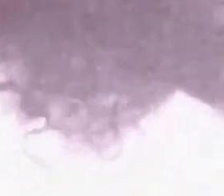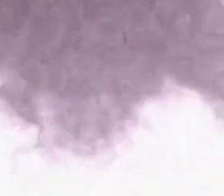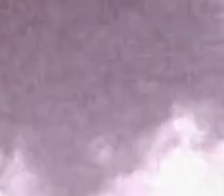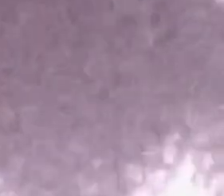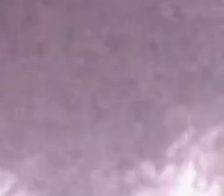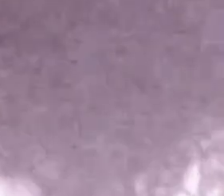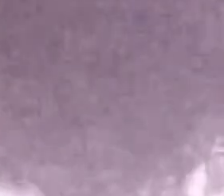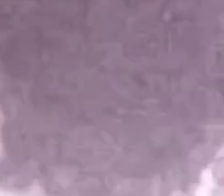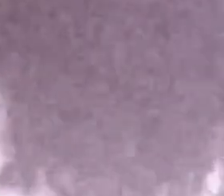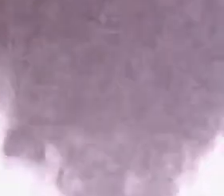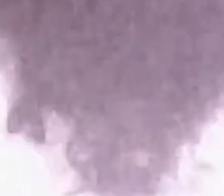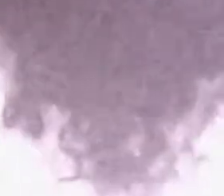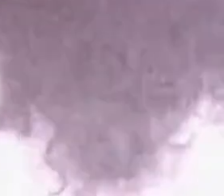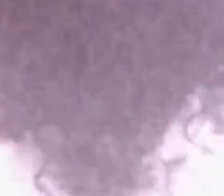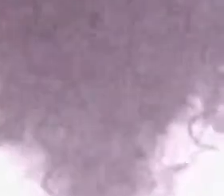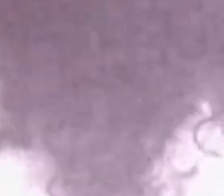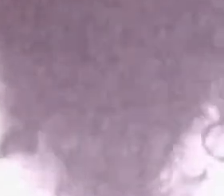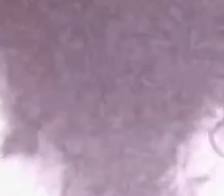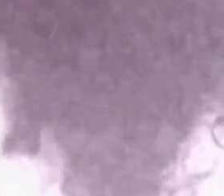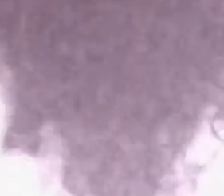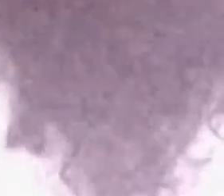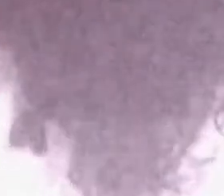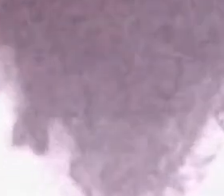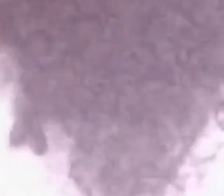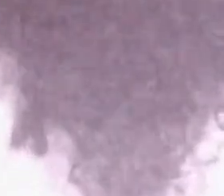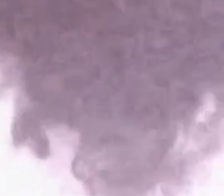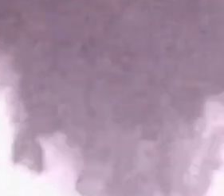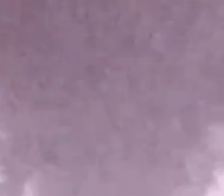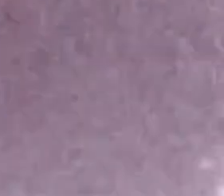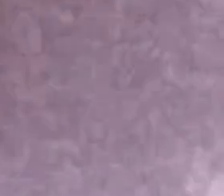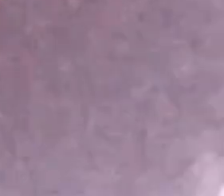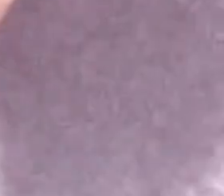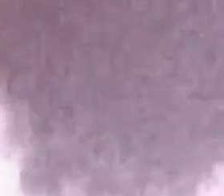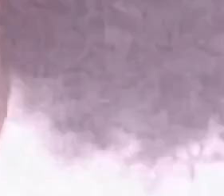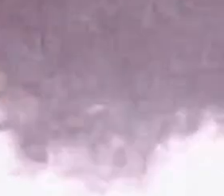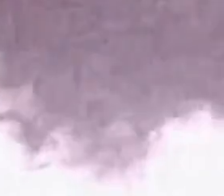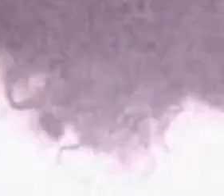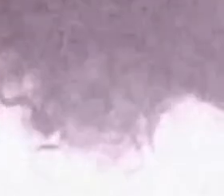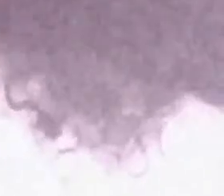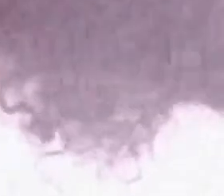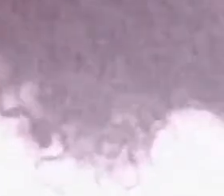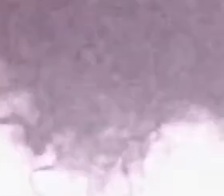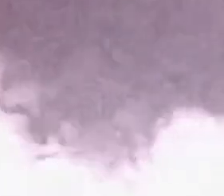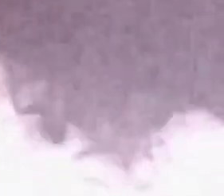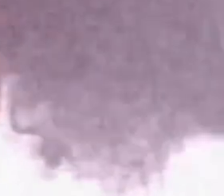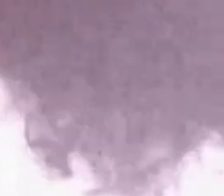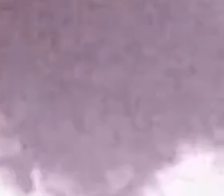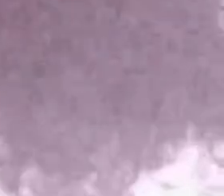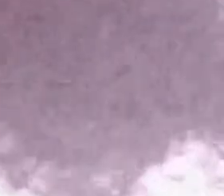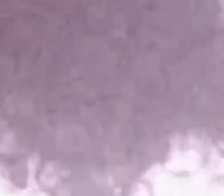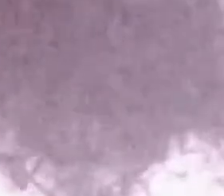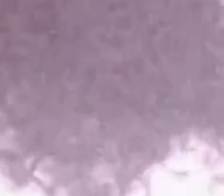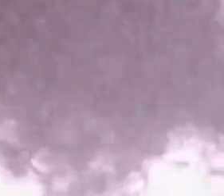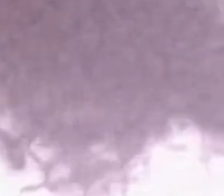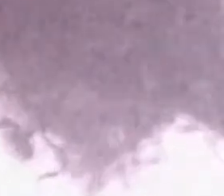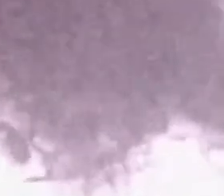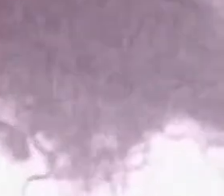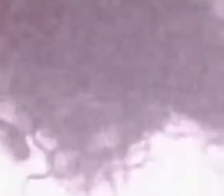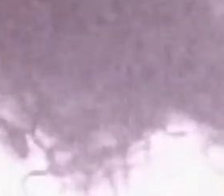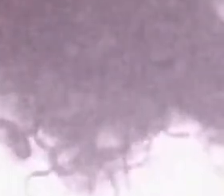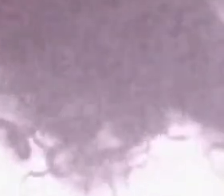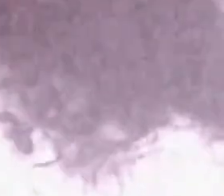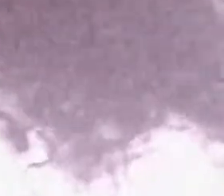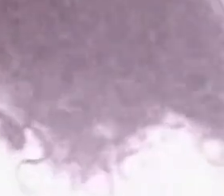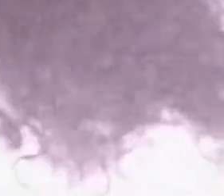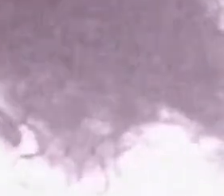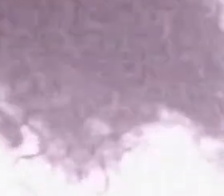lot of friends and family, but, you know, my brothers are twins and I'm the only girl. So a lot of